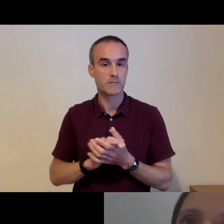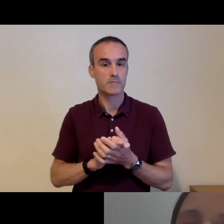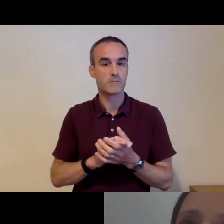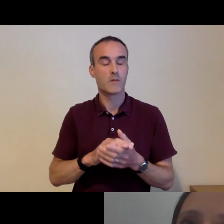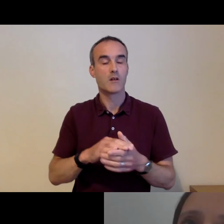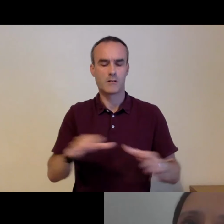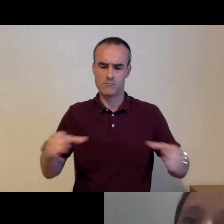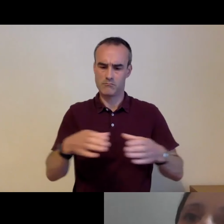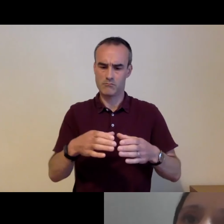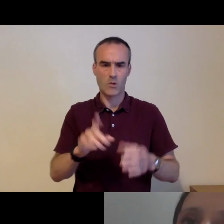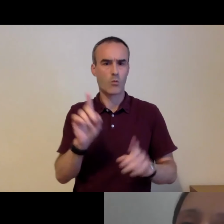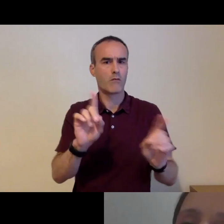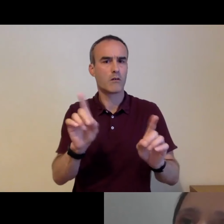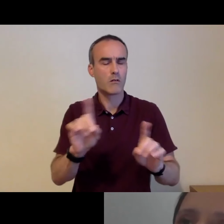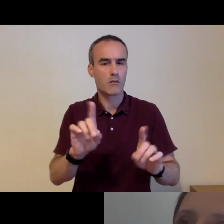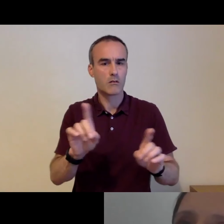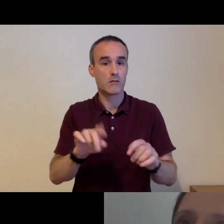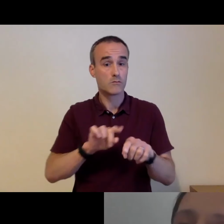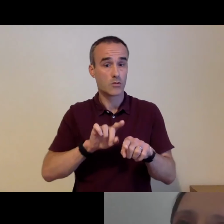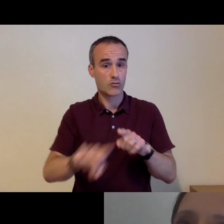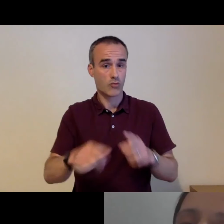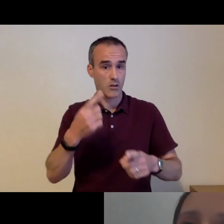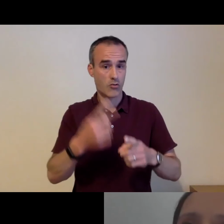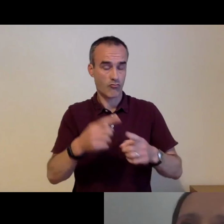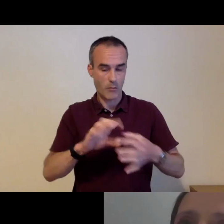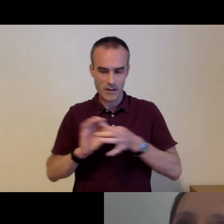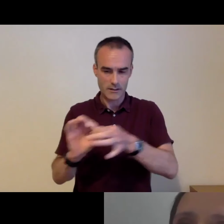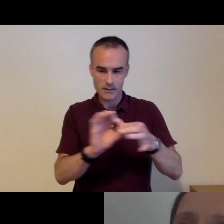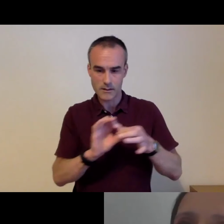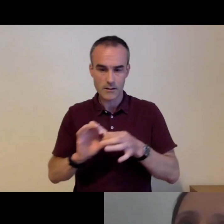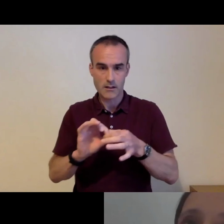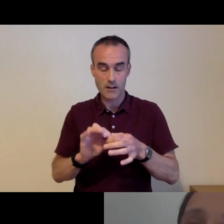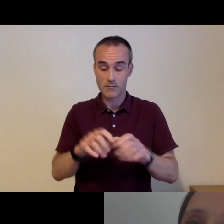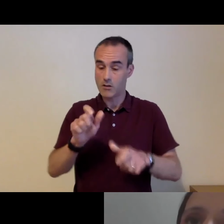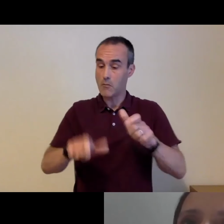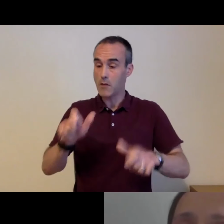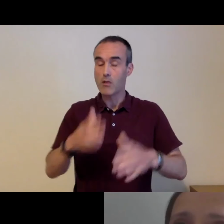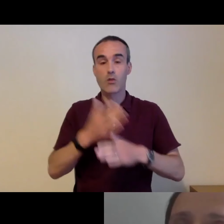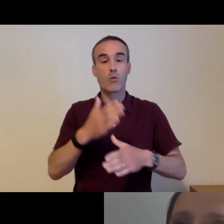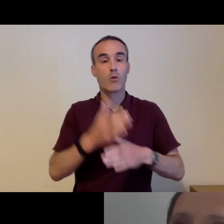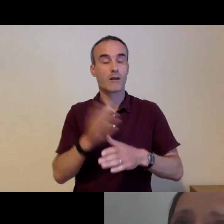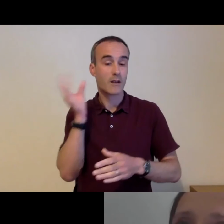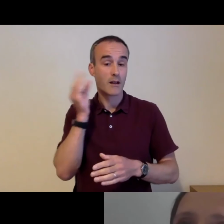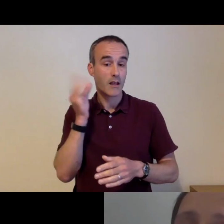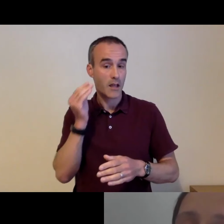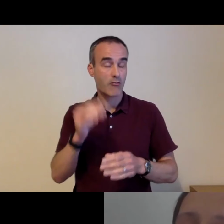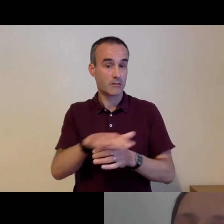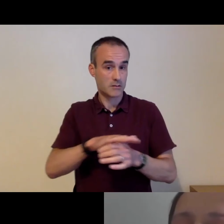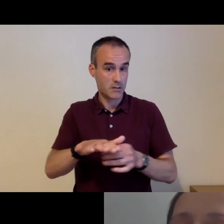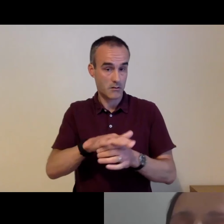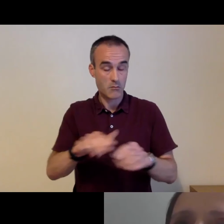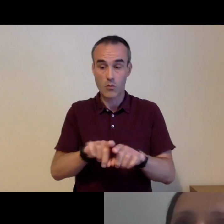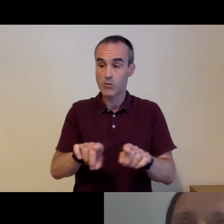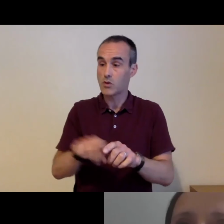really to rapidly connect innovators that are working in the hearing field or are interested in working in this